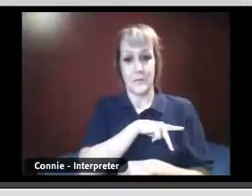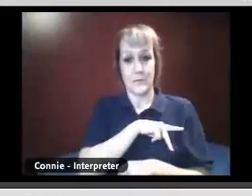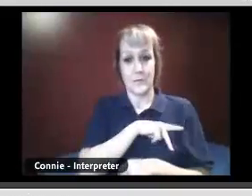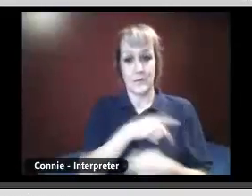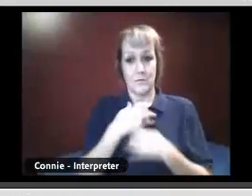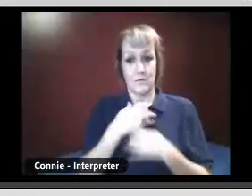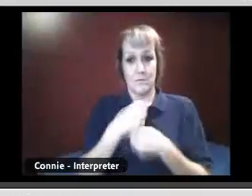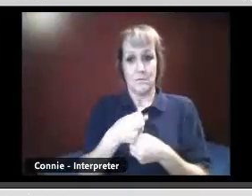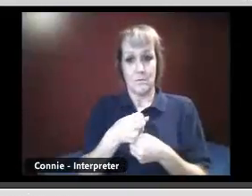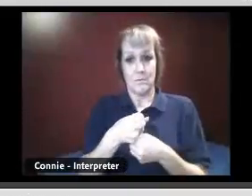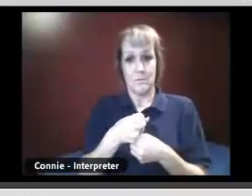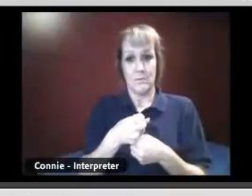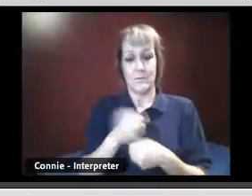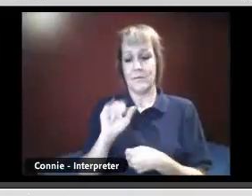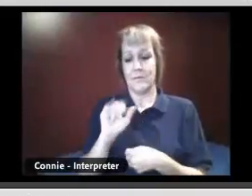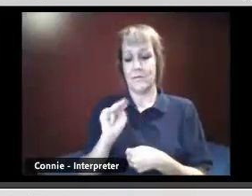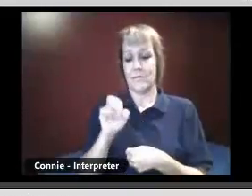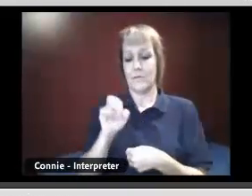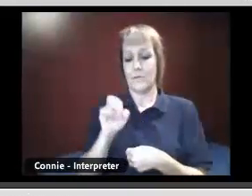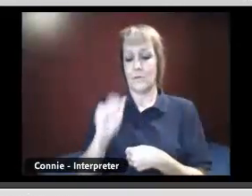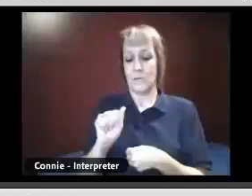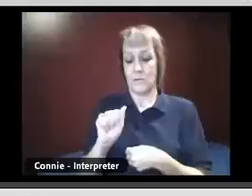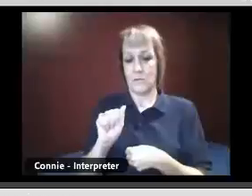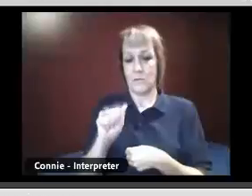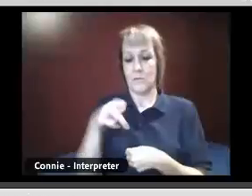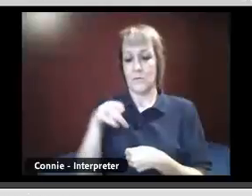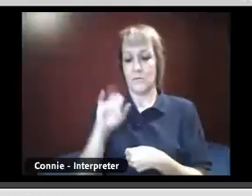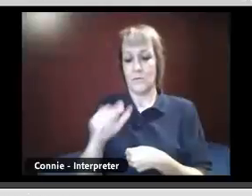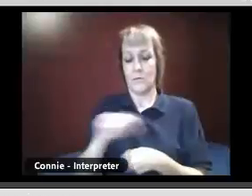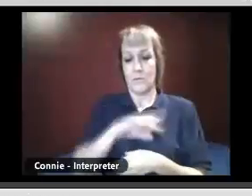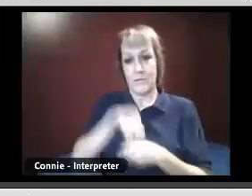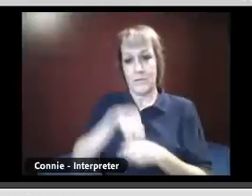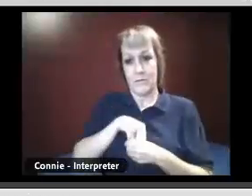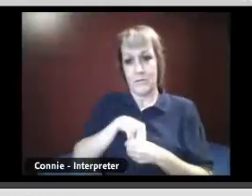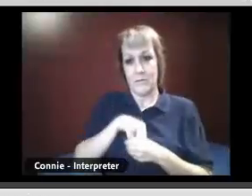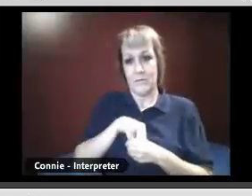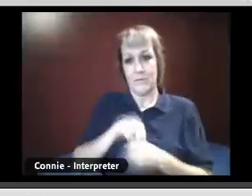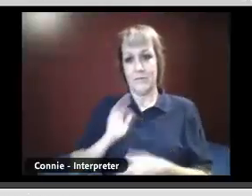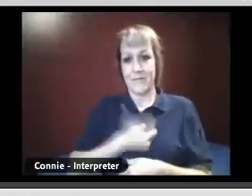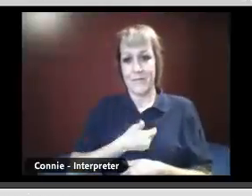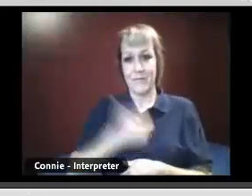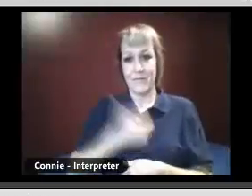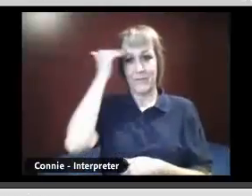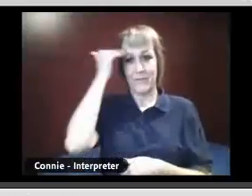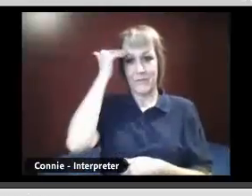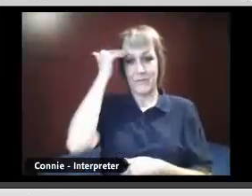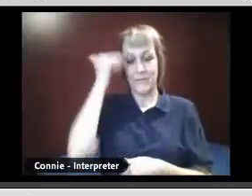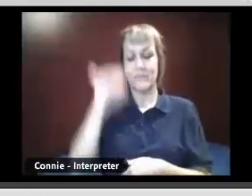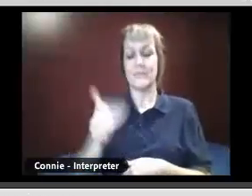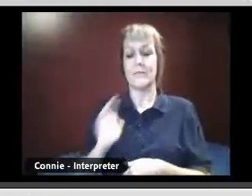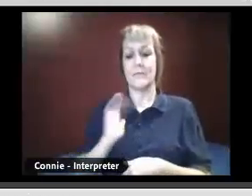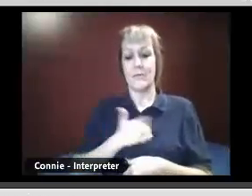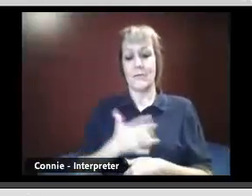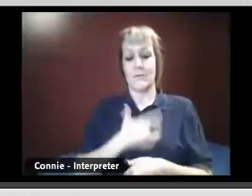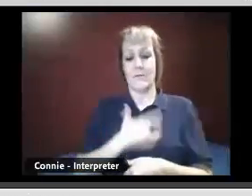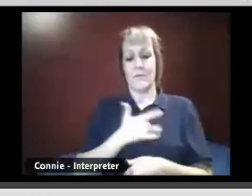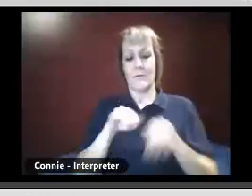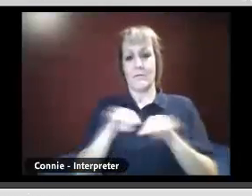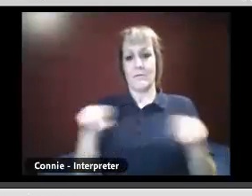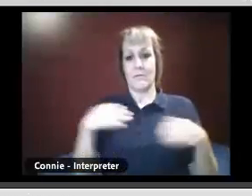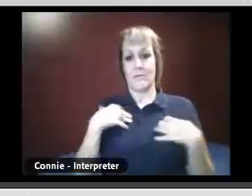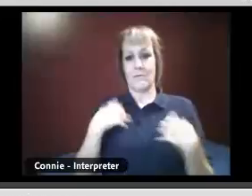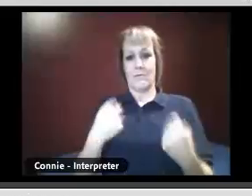are intrapersonal within, uh, our self-awareness, our level of confidence, our level of credibility. And you'll